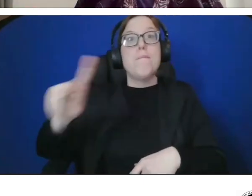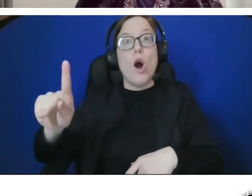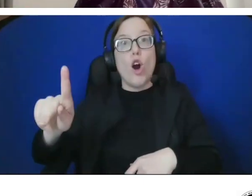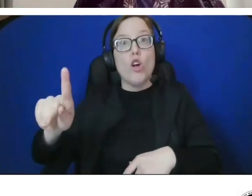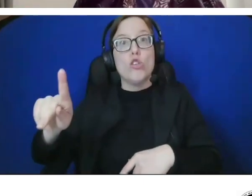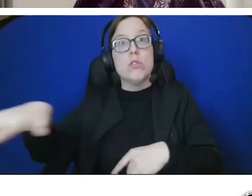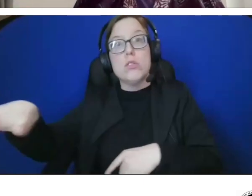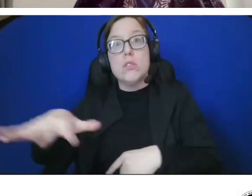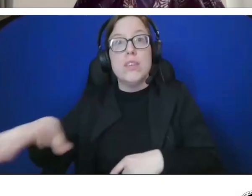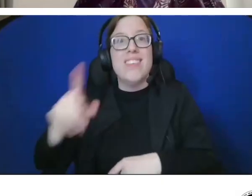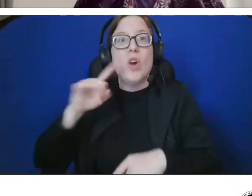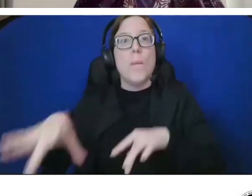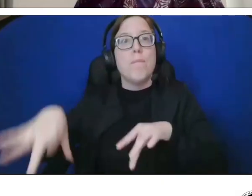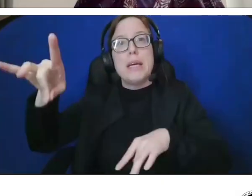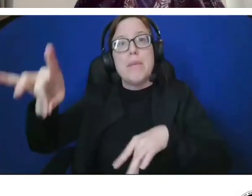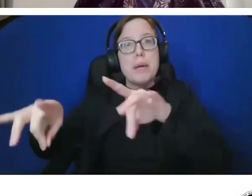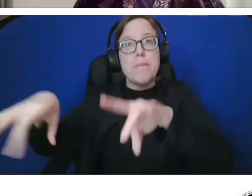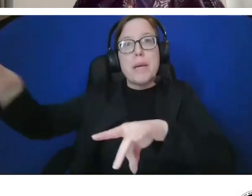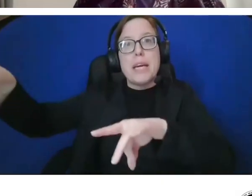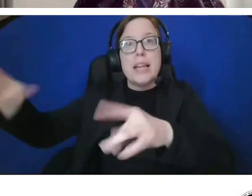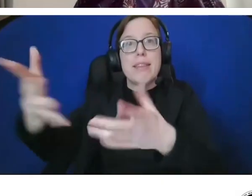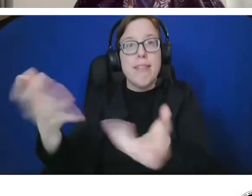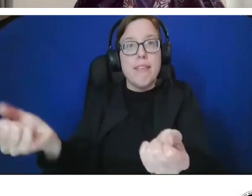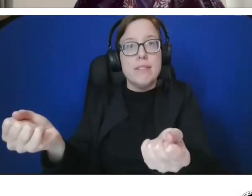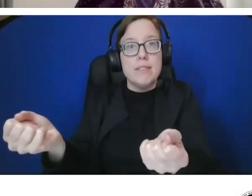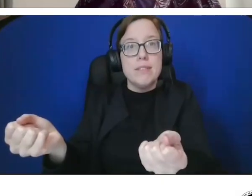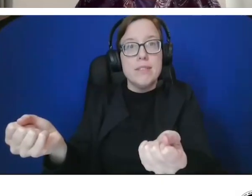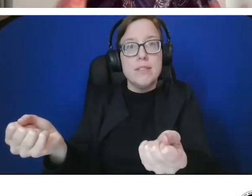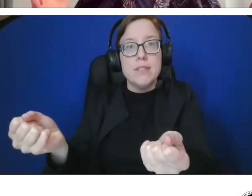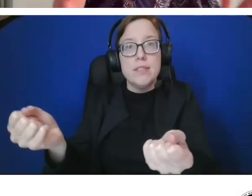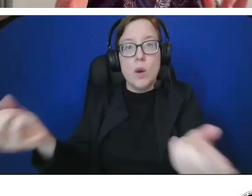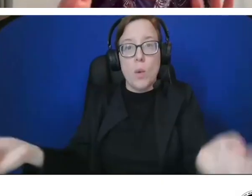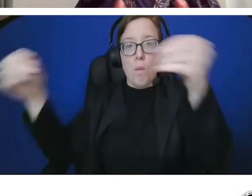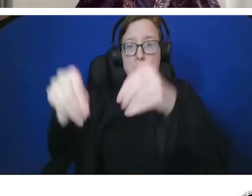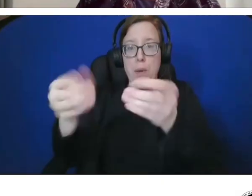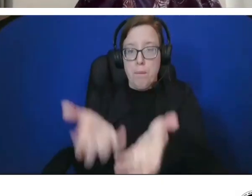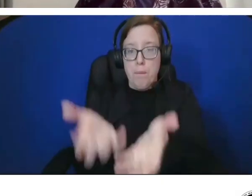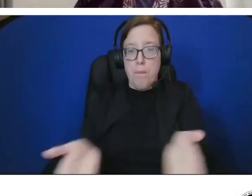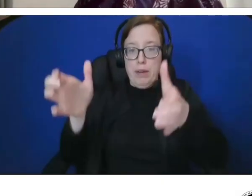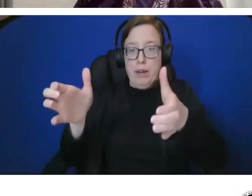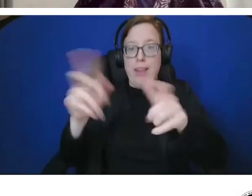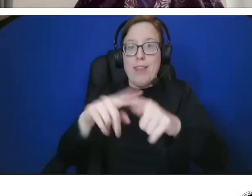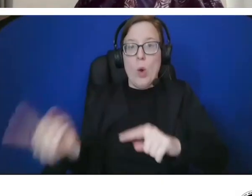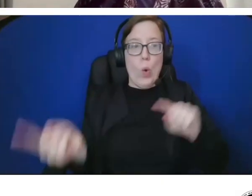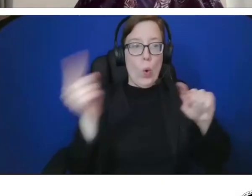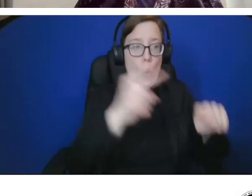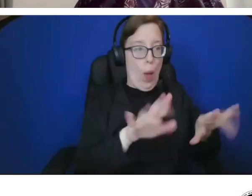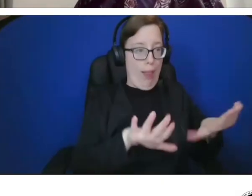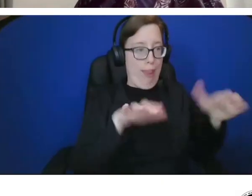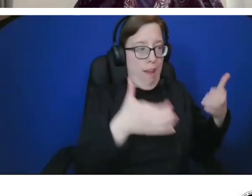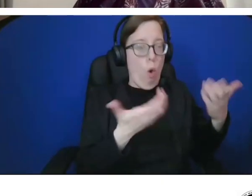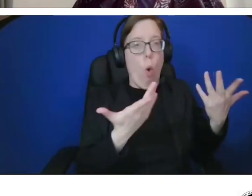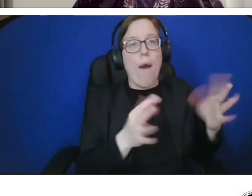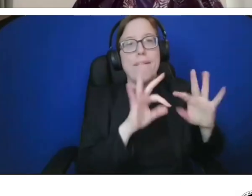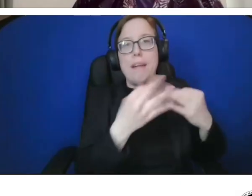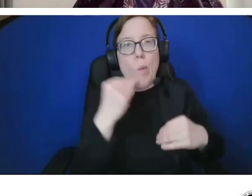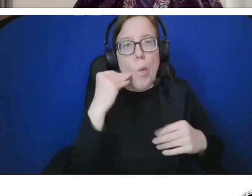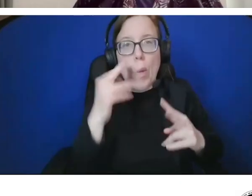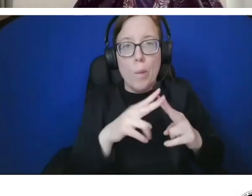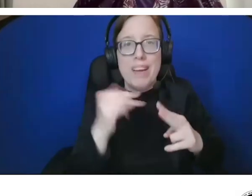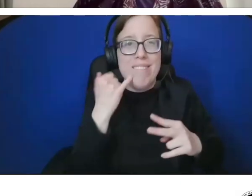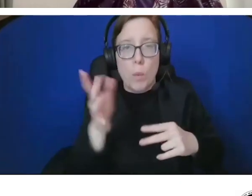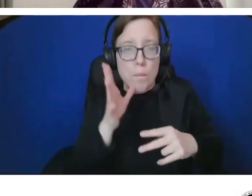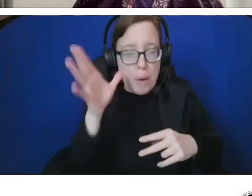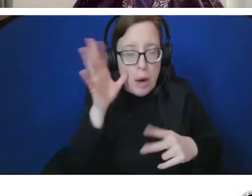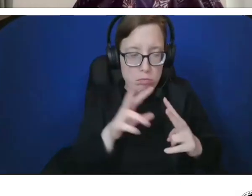used earlier, where you pick things up and you put them in a bin, and then you go back to the classroom or the family home